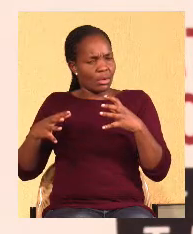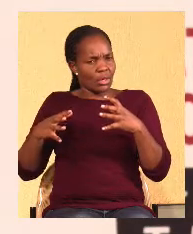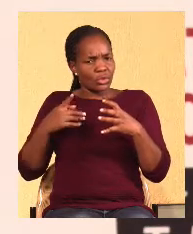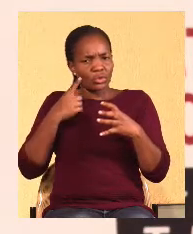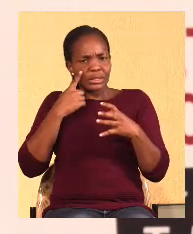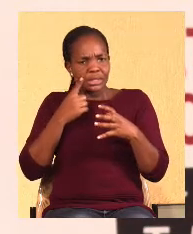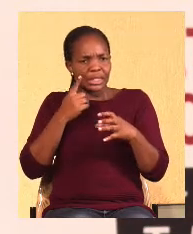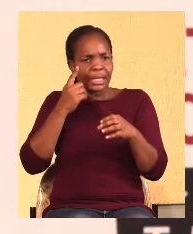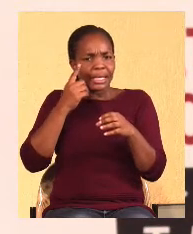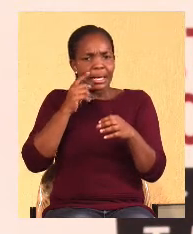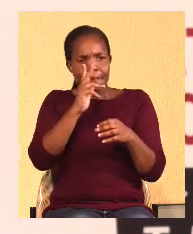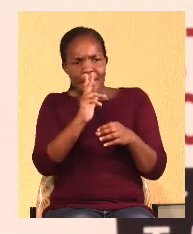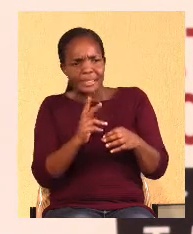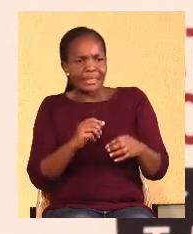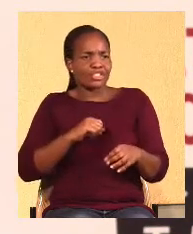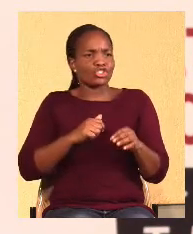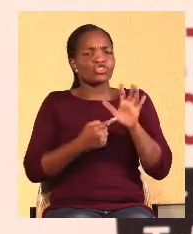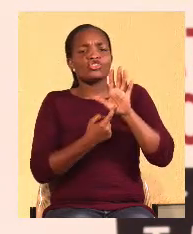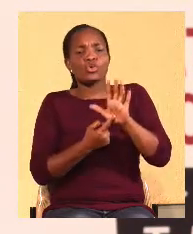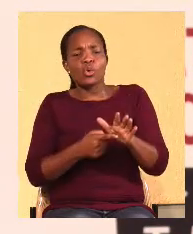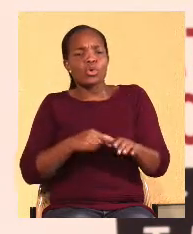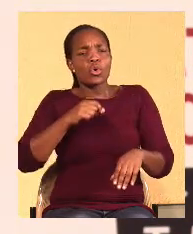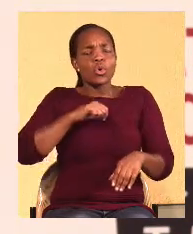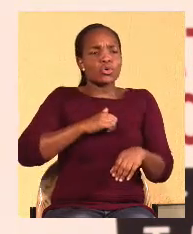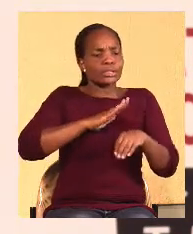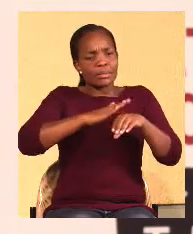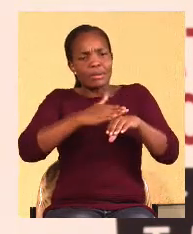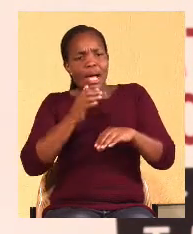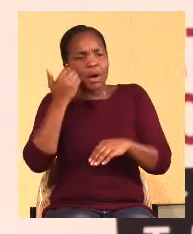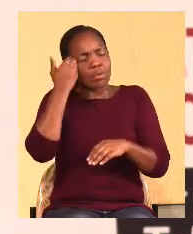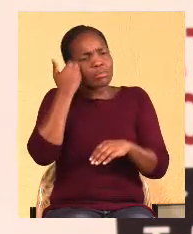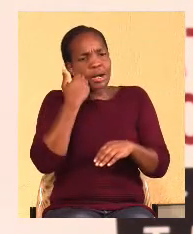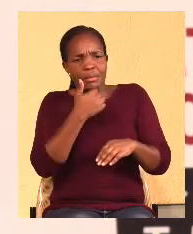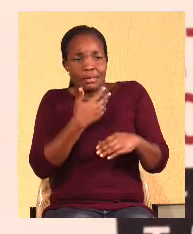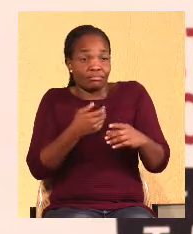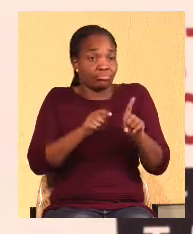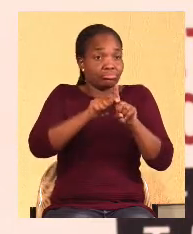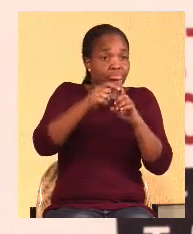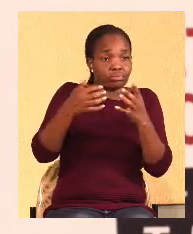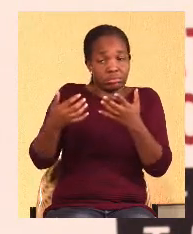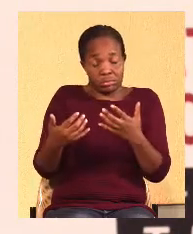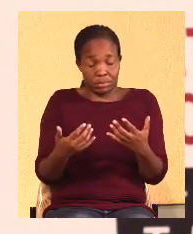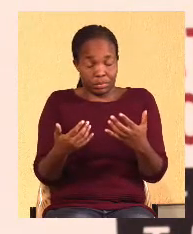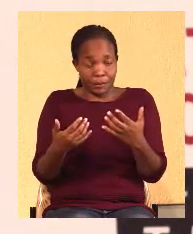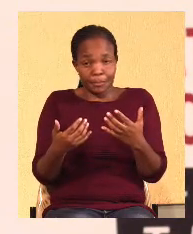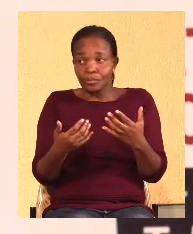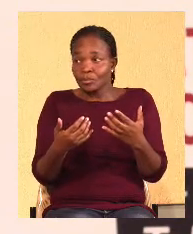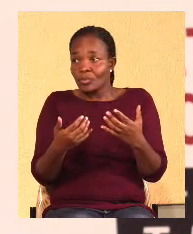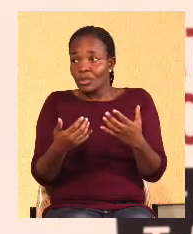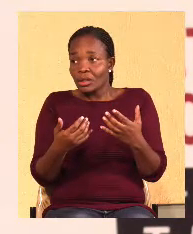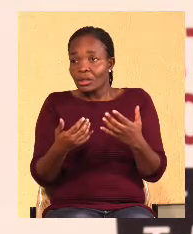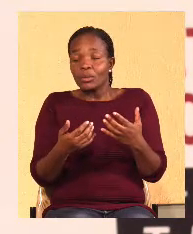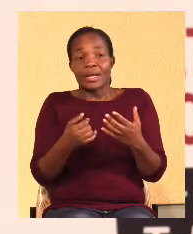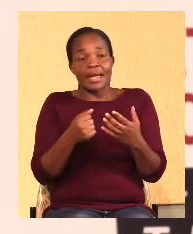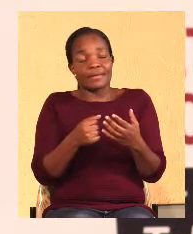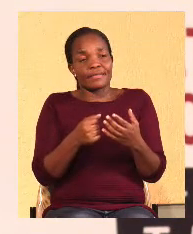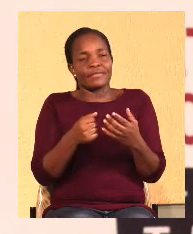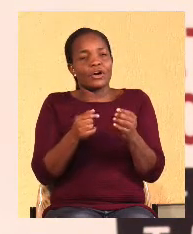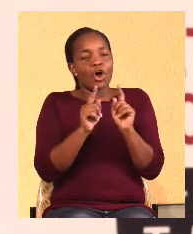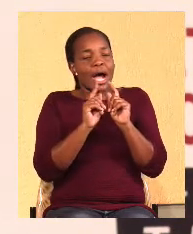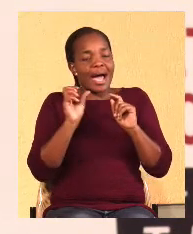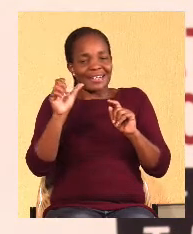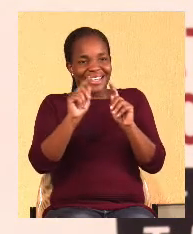results timely. So that's why we need this link between the two areas. Then we have the rapid response teams, which